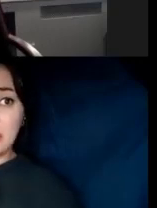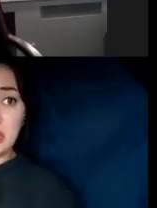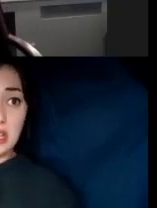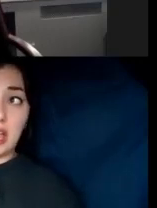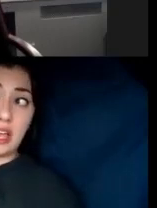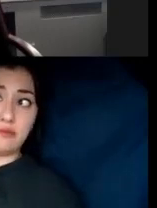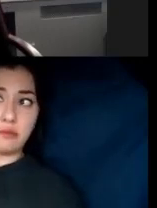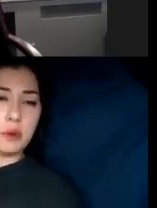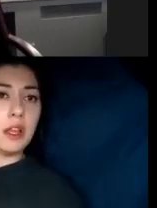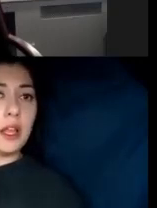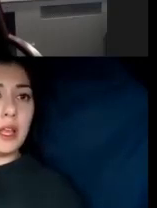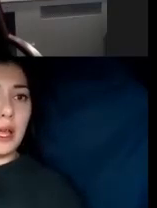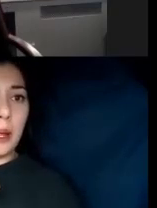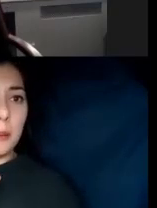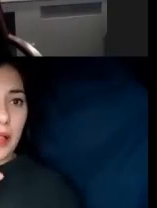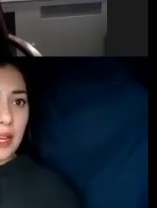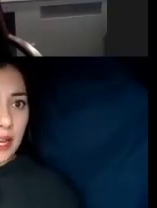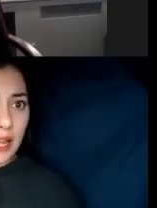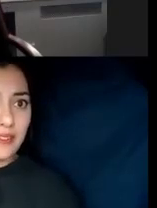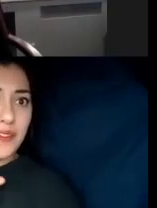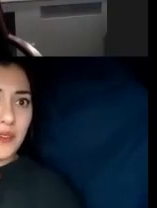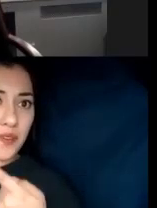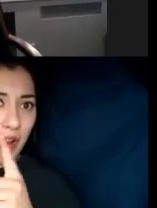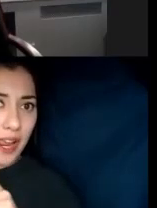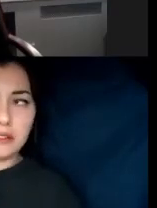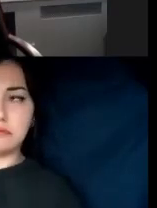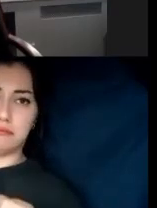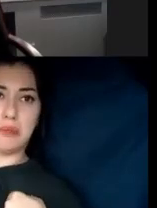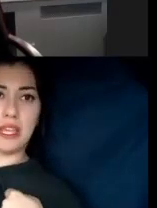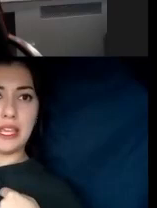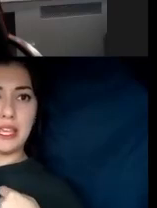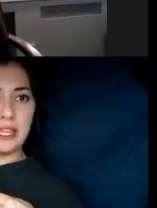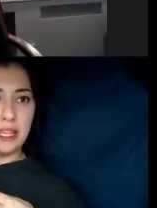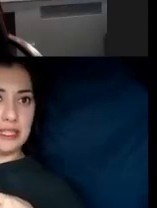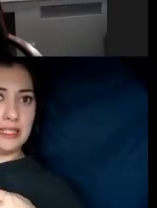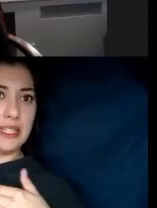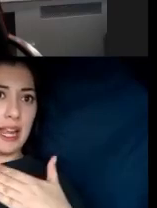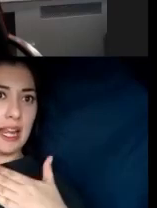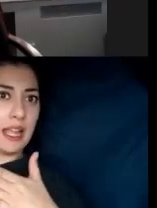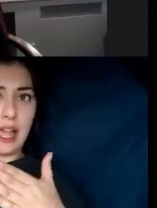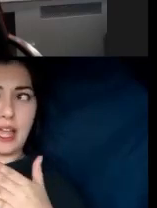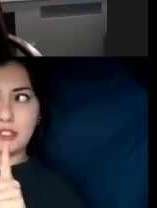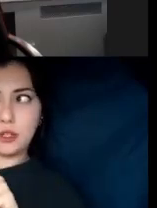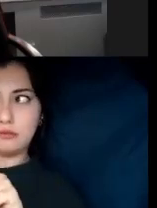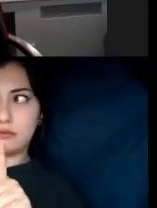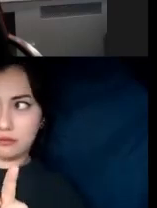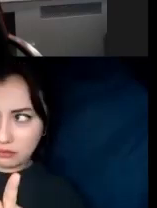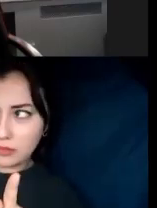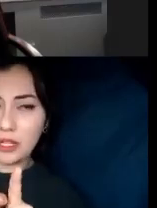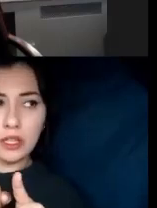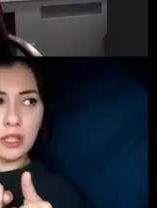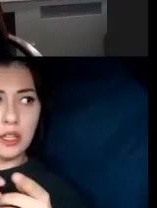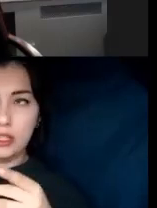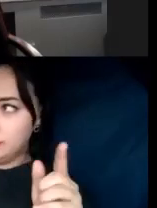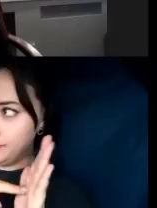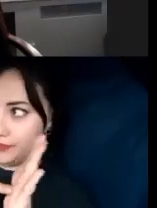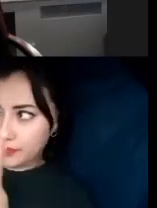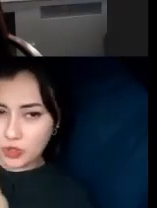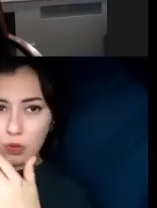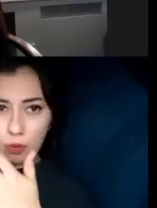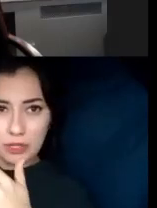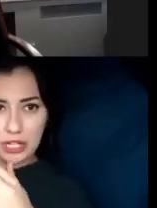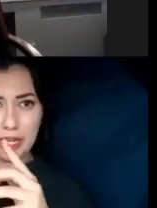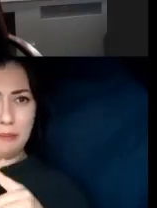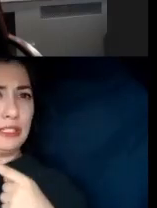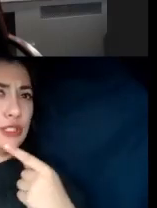and I've been her sighted guide, so I could bring her there to the machine, but then we had, struggles with the operations. So